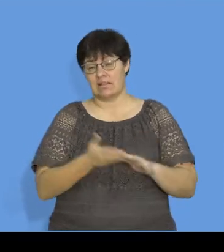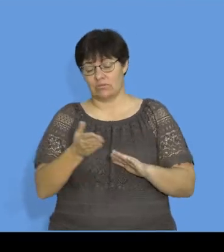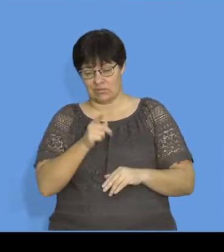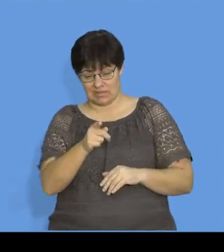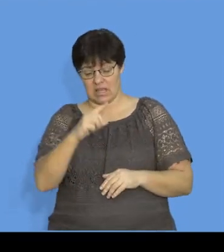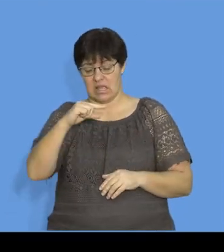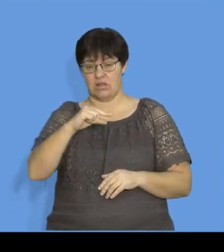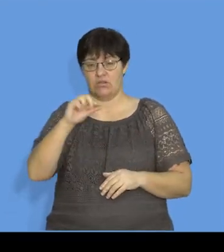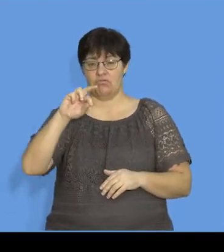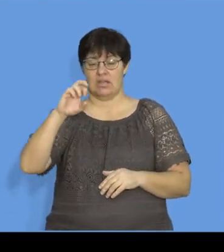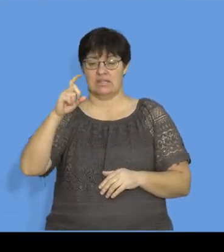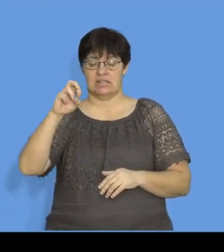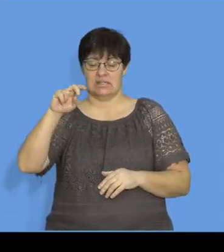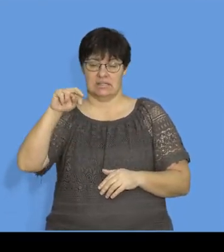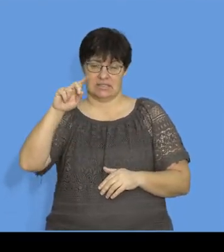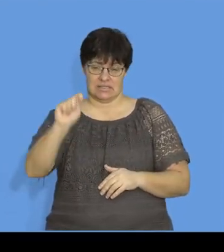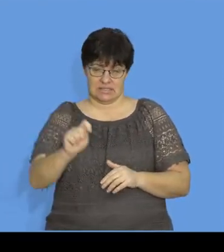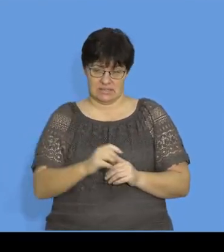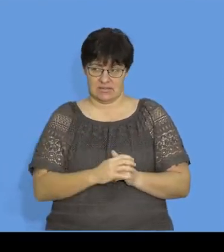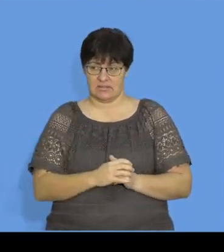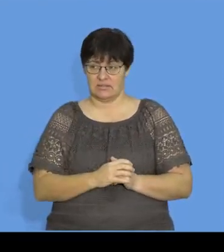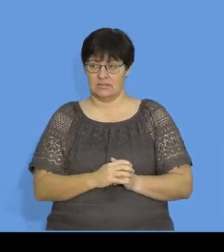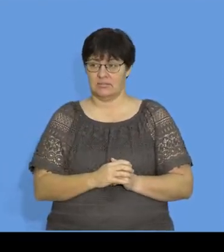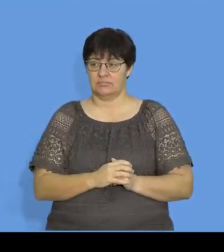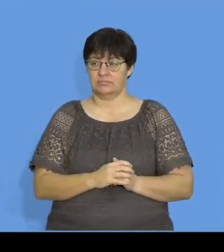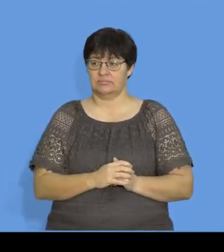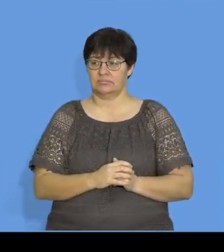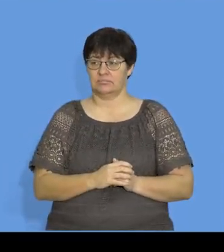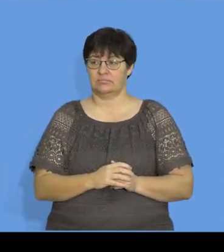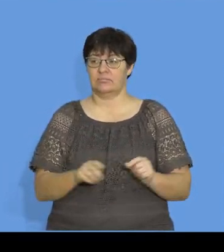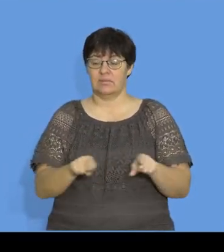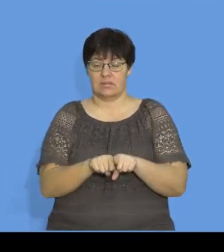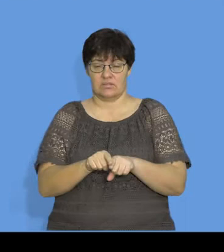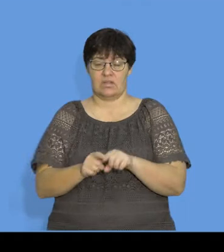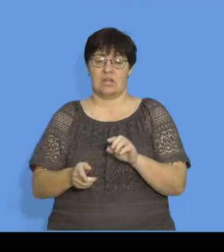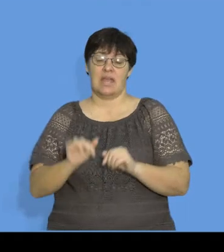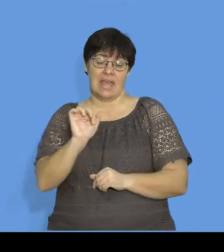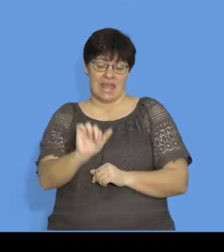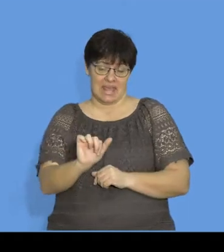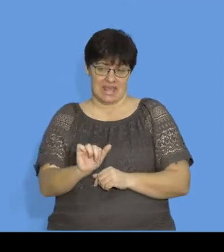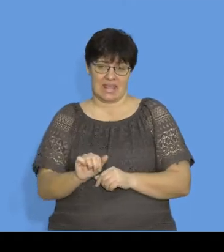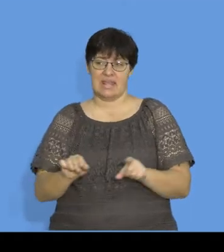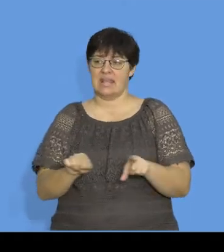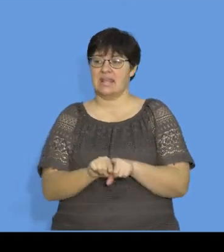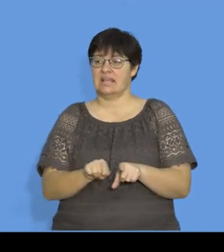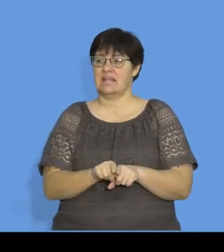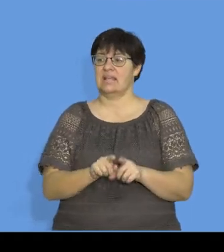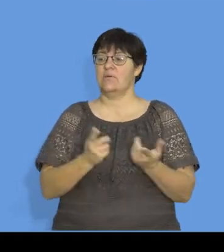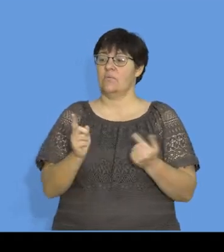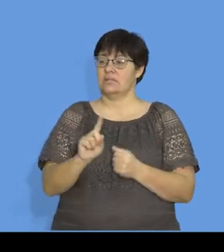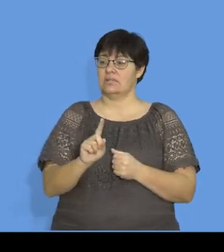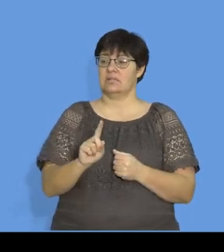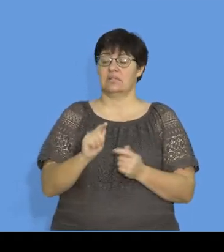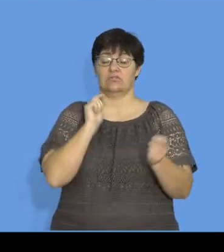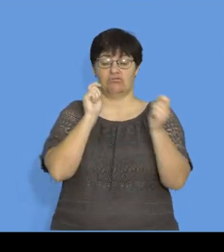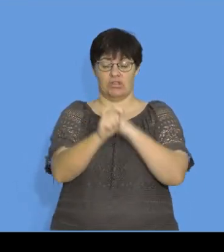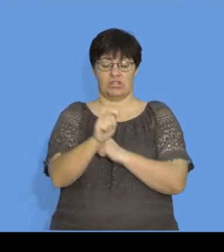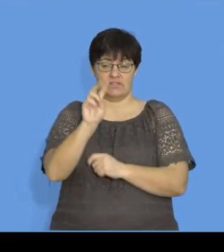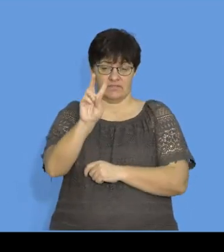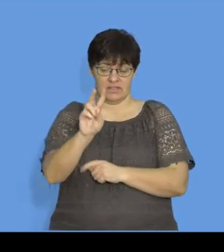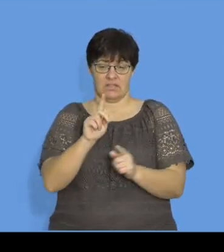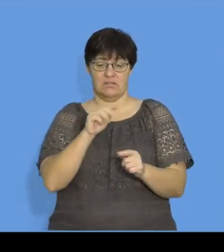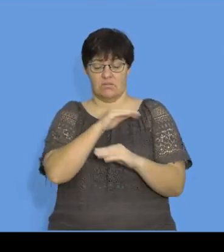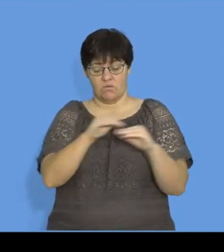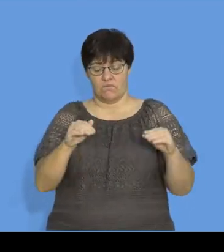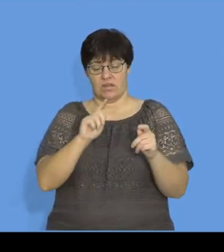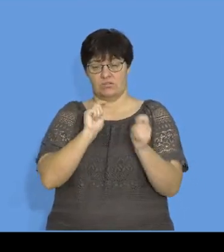gradient. So gradient is my acceleration. So that's change in velocity